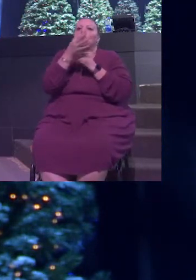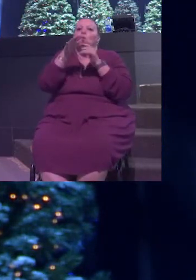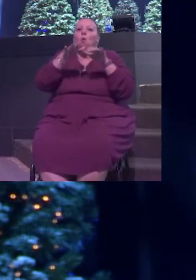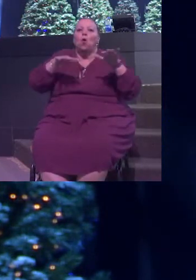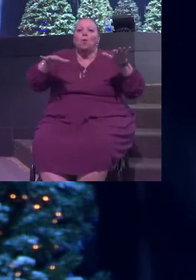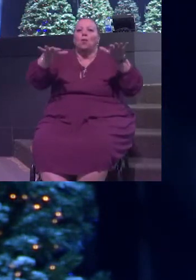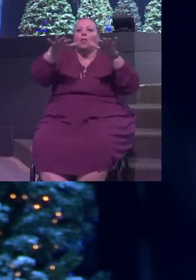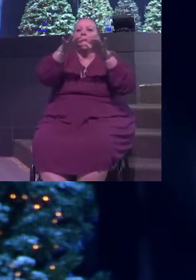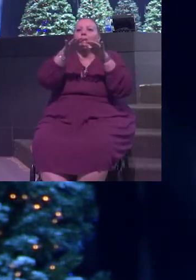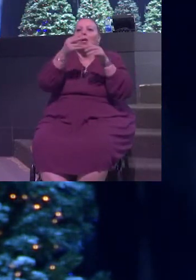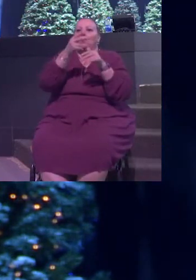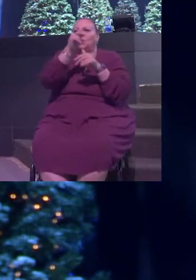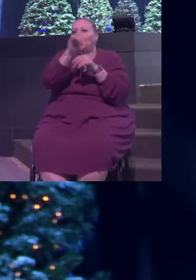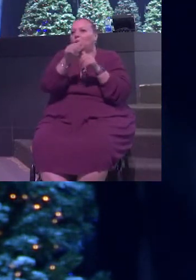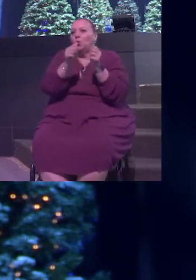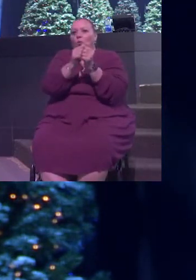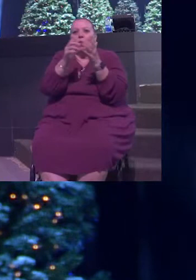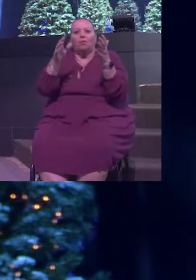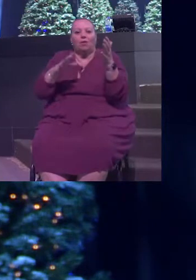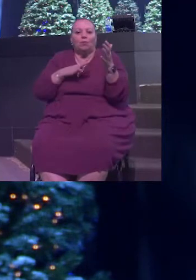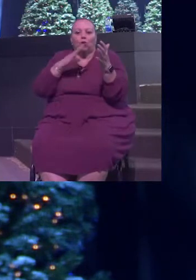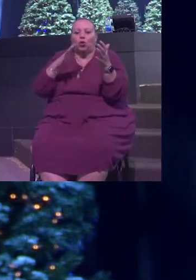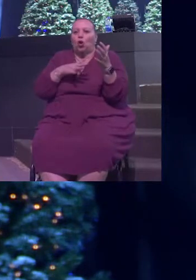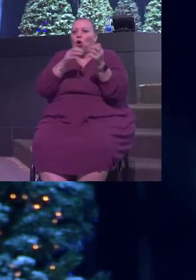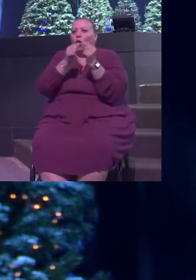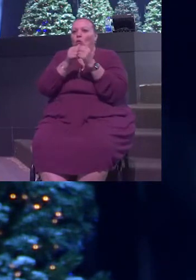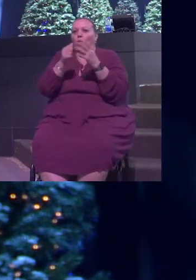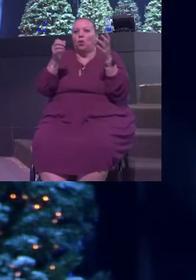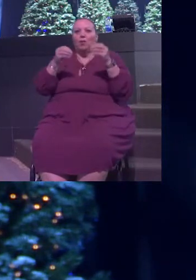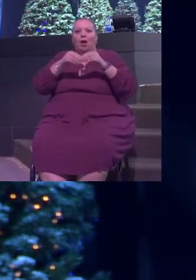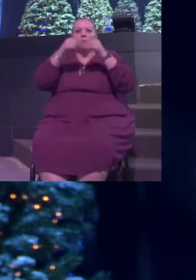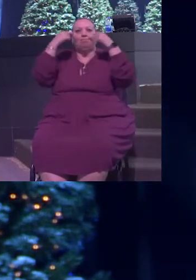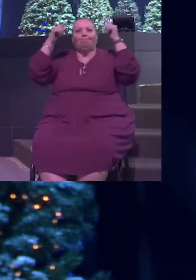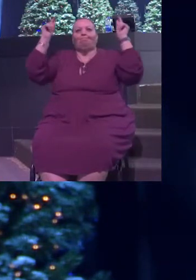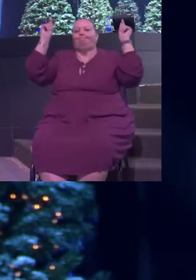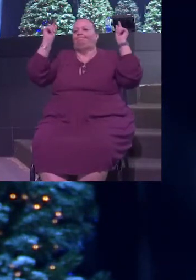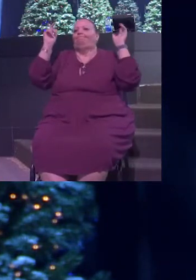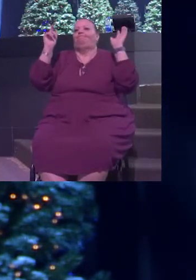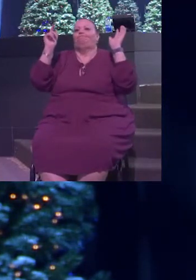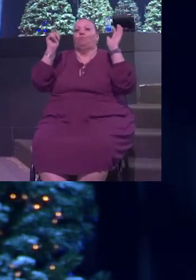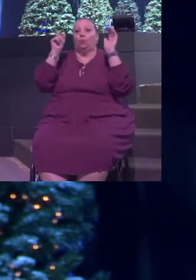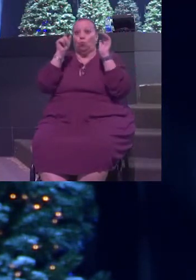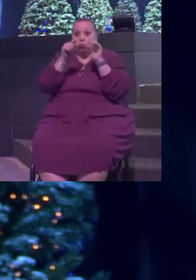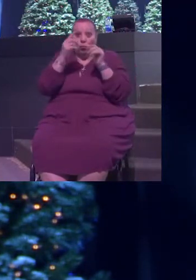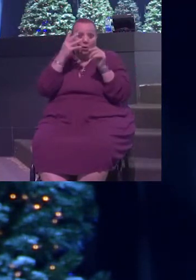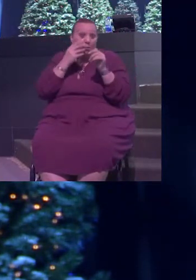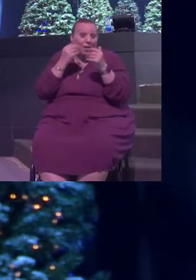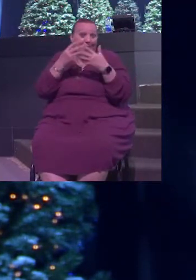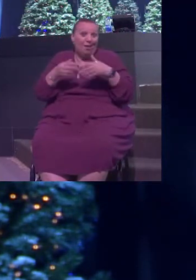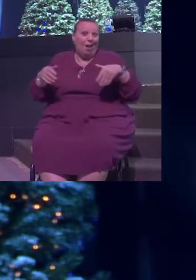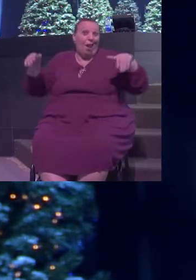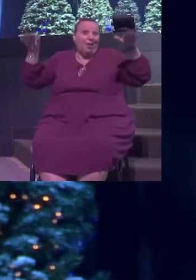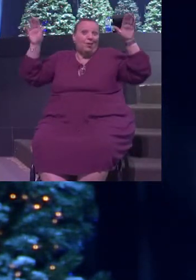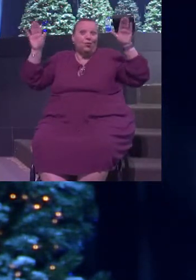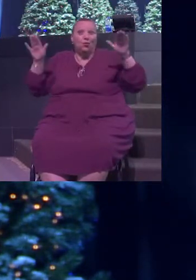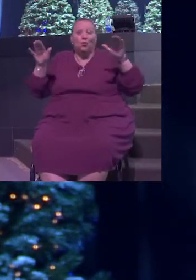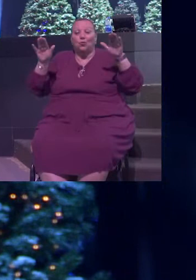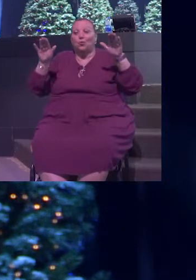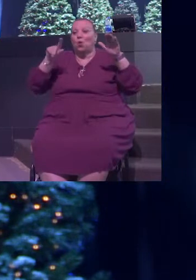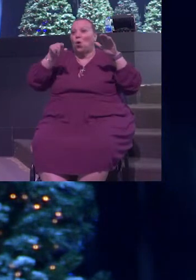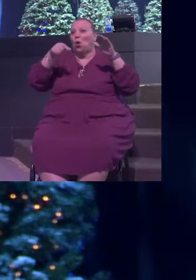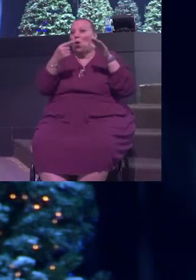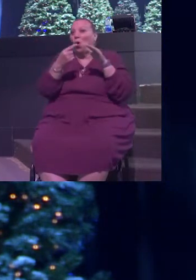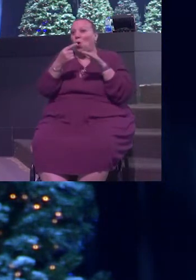humanity without protocol and without pretension. Where you would have expected angels, there were